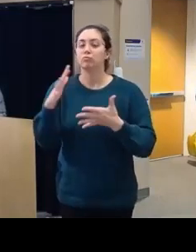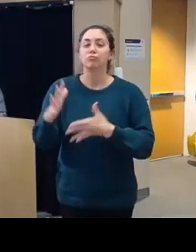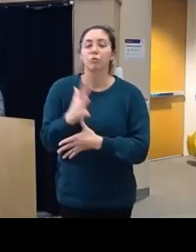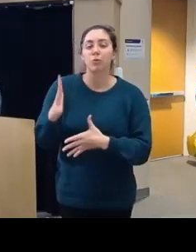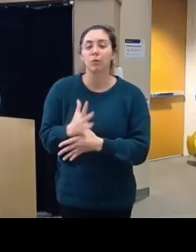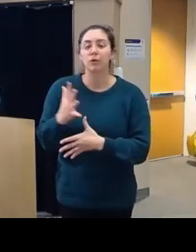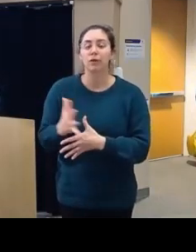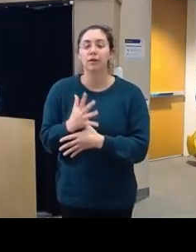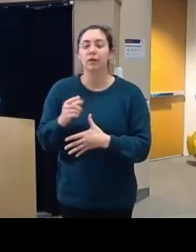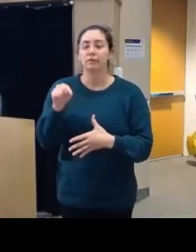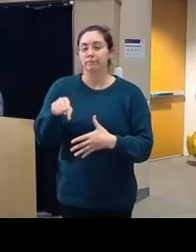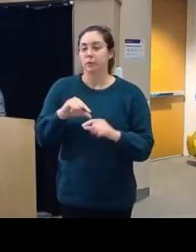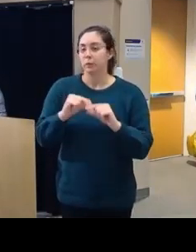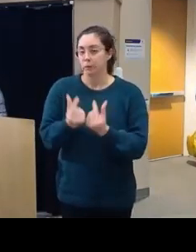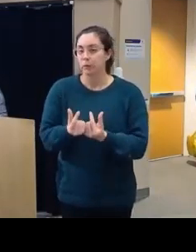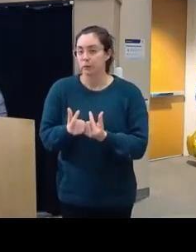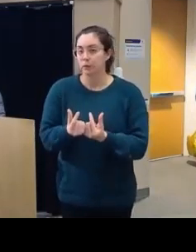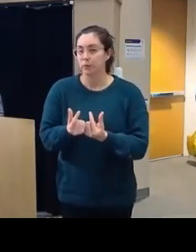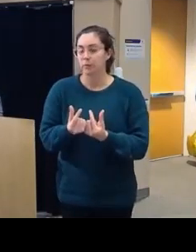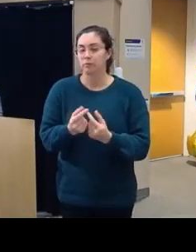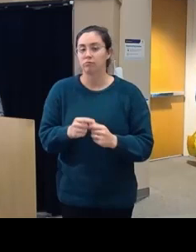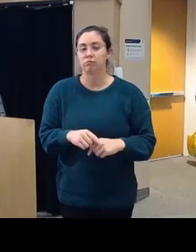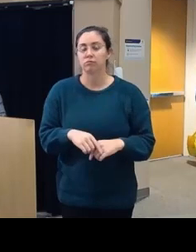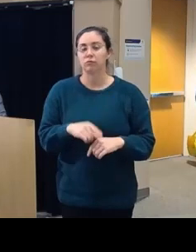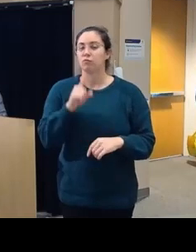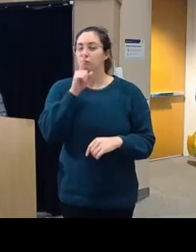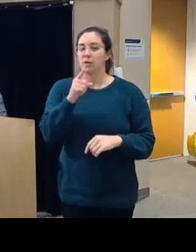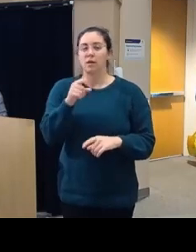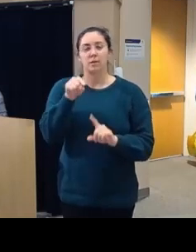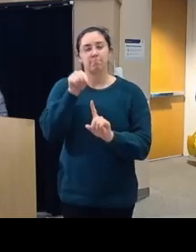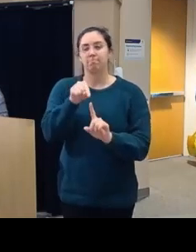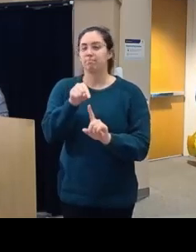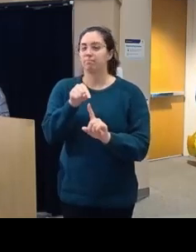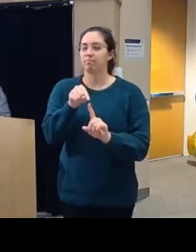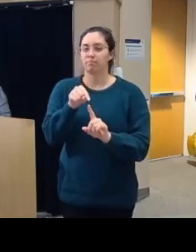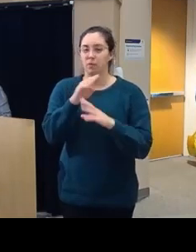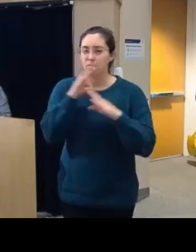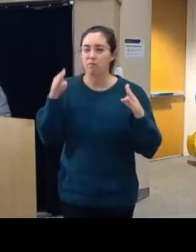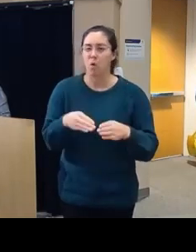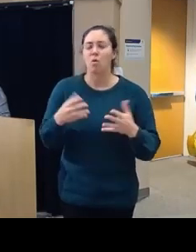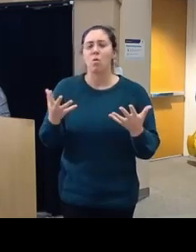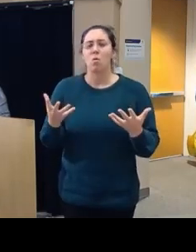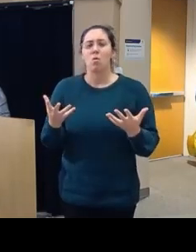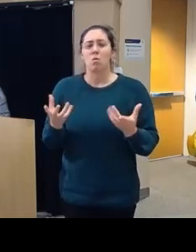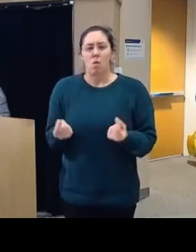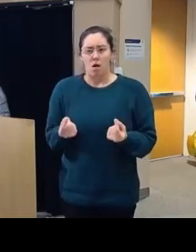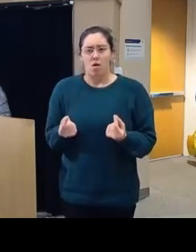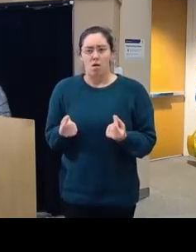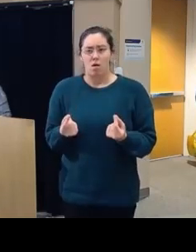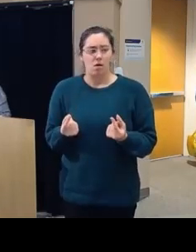for this group and kind of highlighted, okay, we need to get more